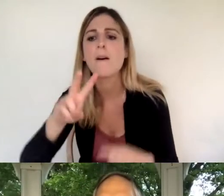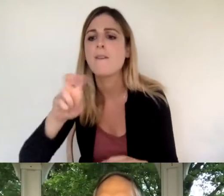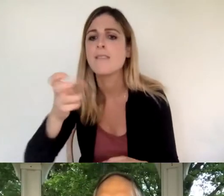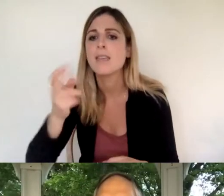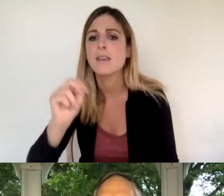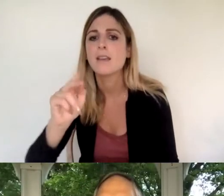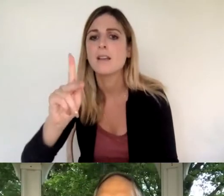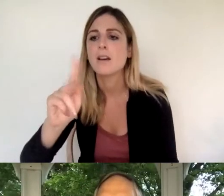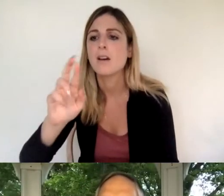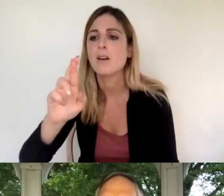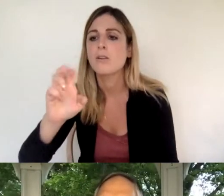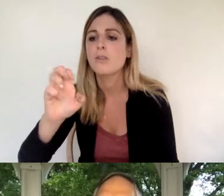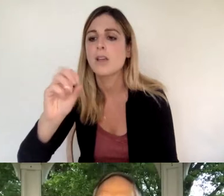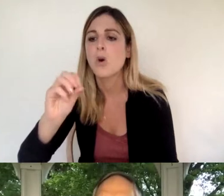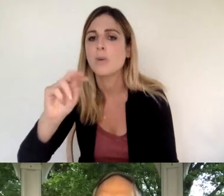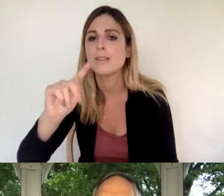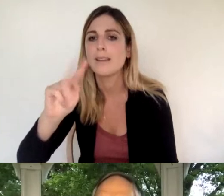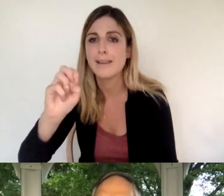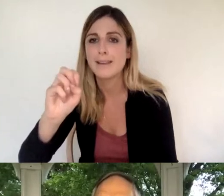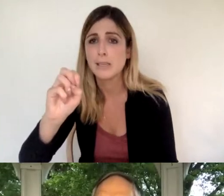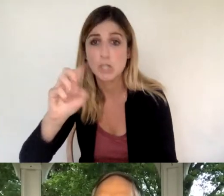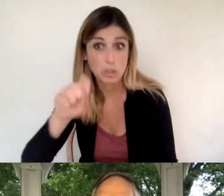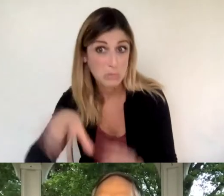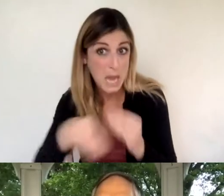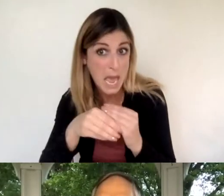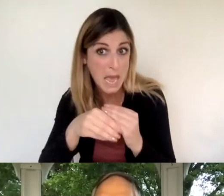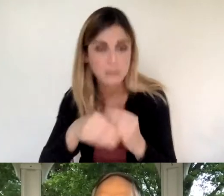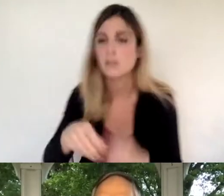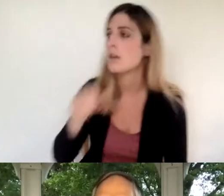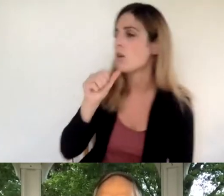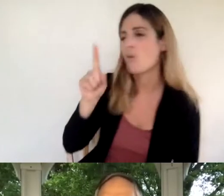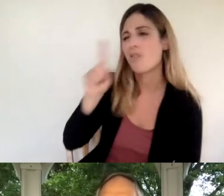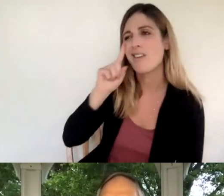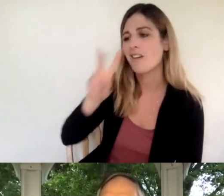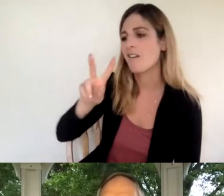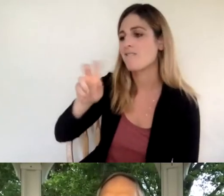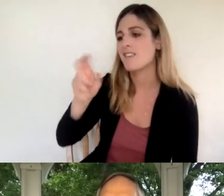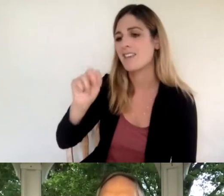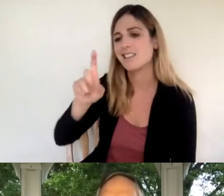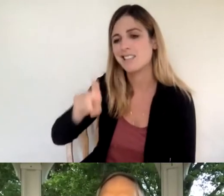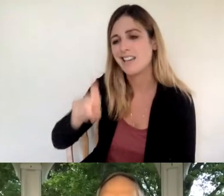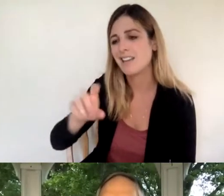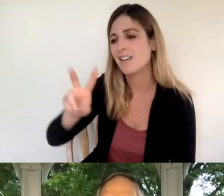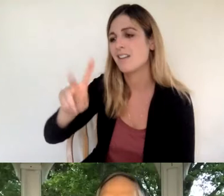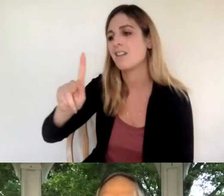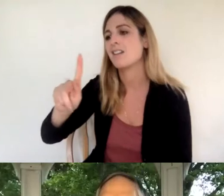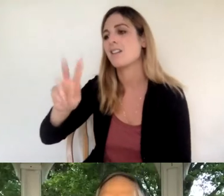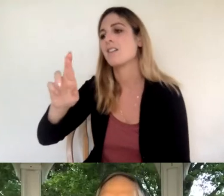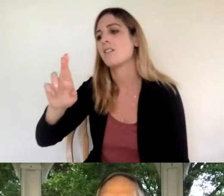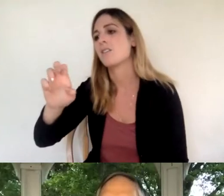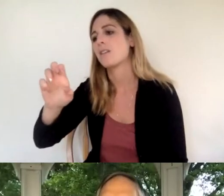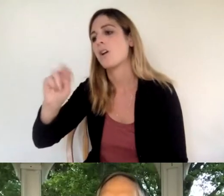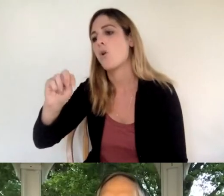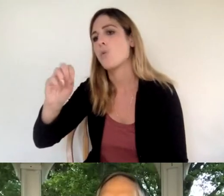You know, I don't think that vegans need creatine. I have never recommended supplements